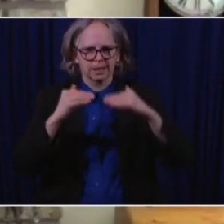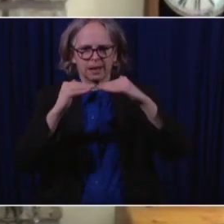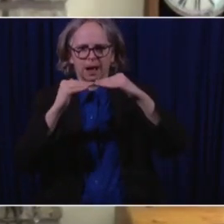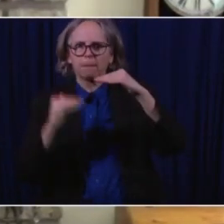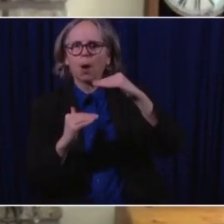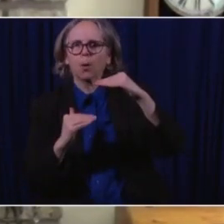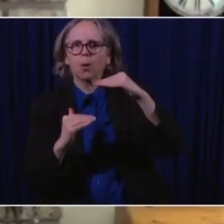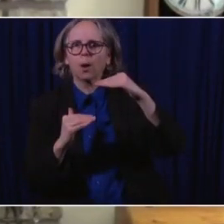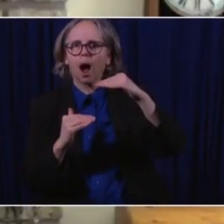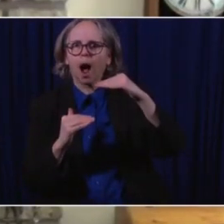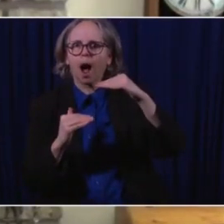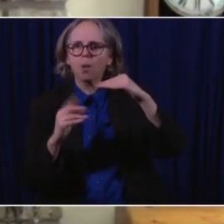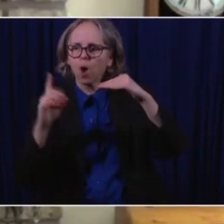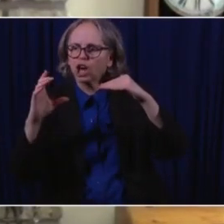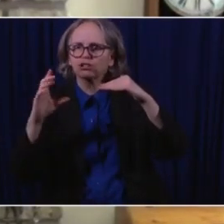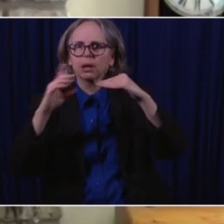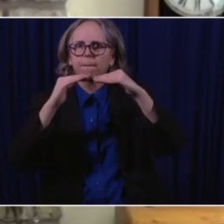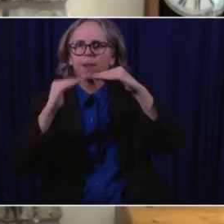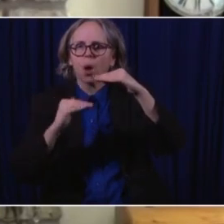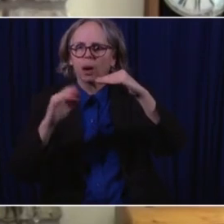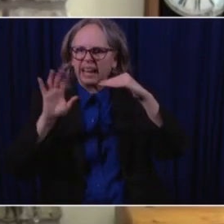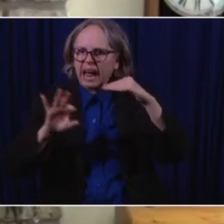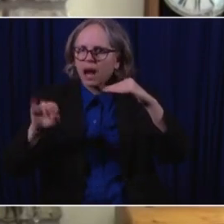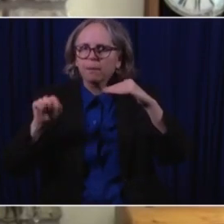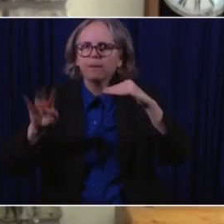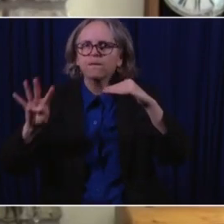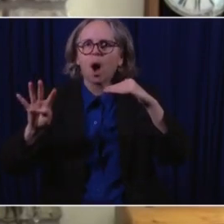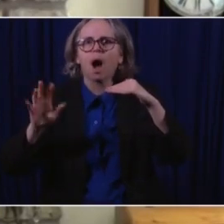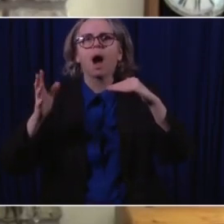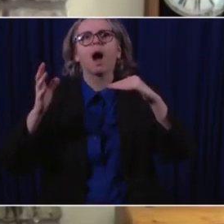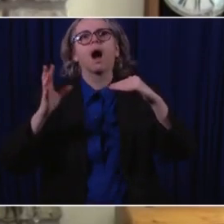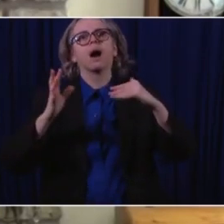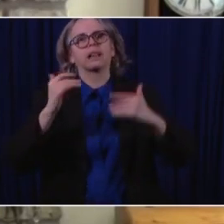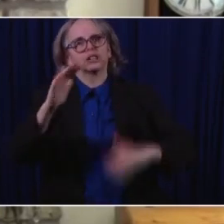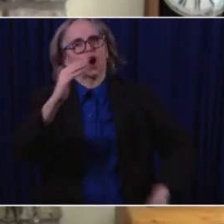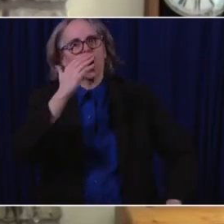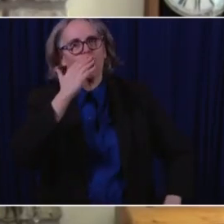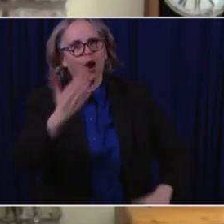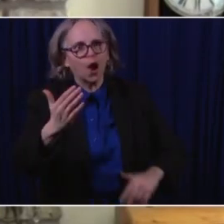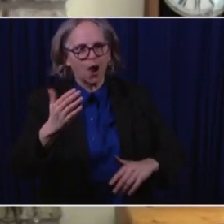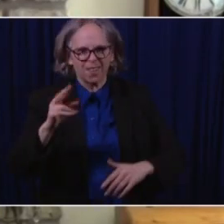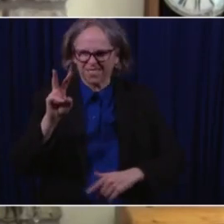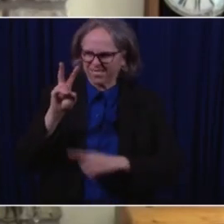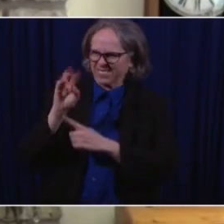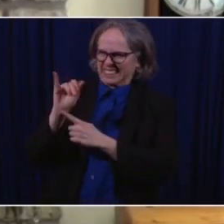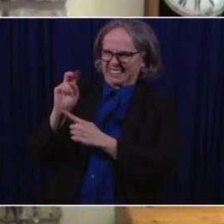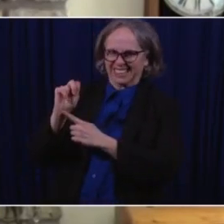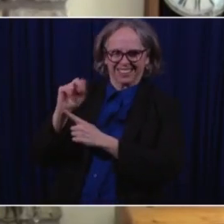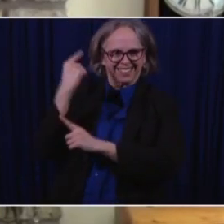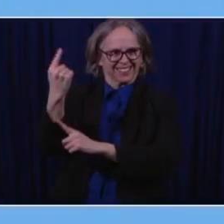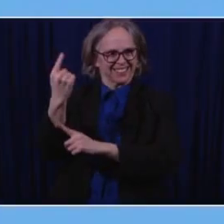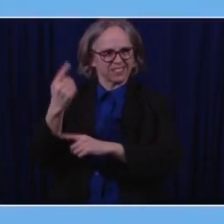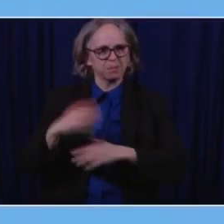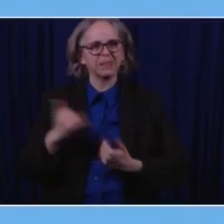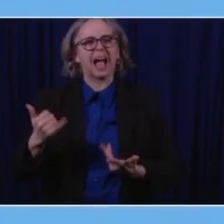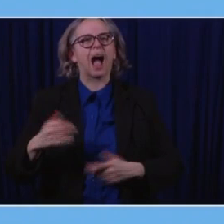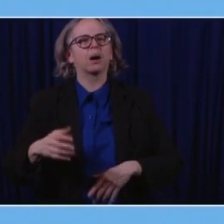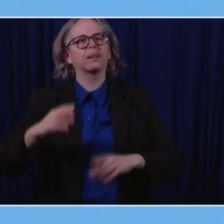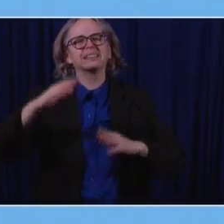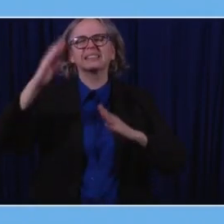drop below it a little bit. So that's a good piece of news. Let's go to our top 20. Again, Brown